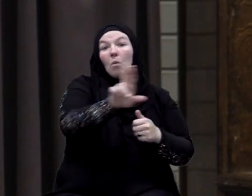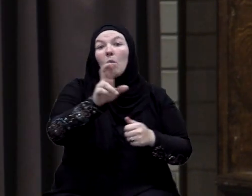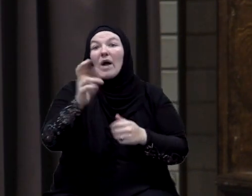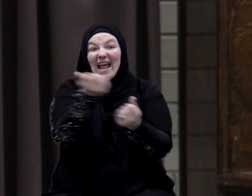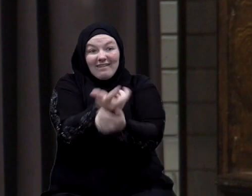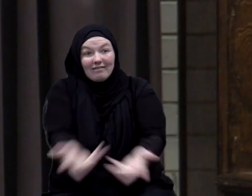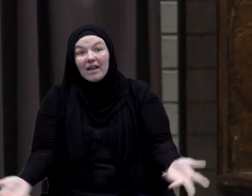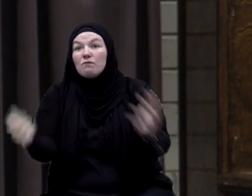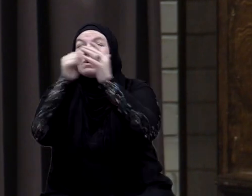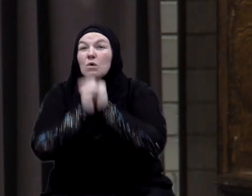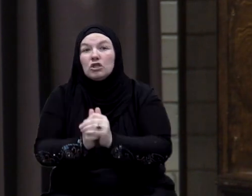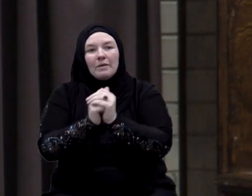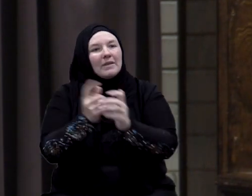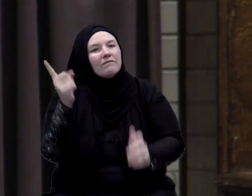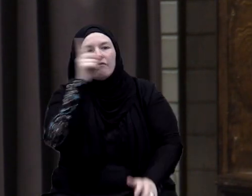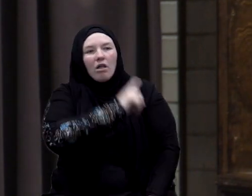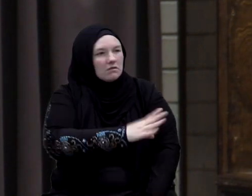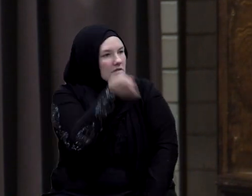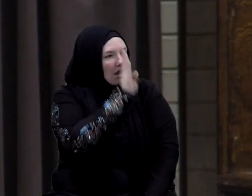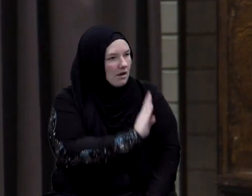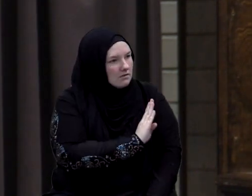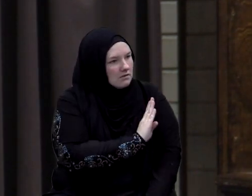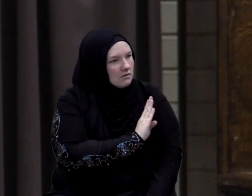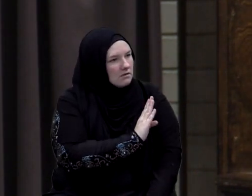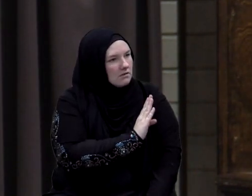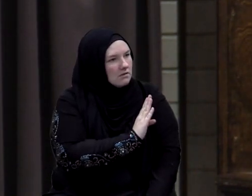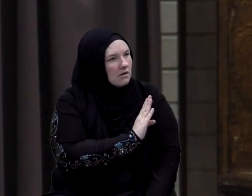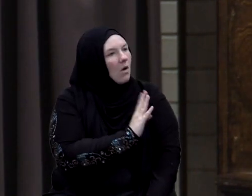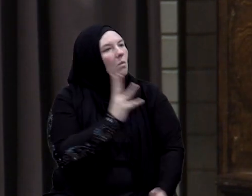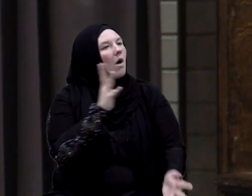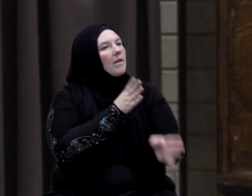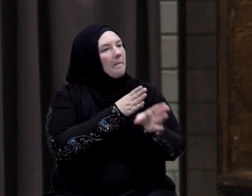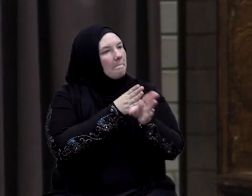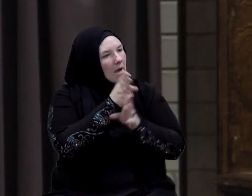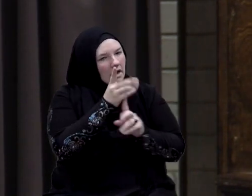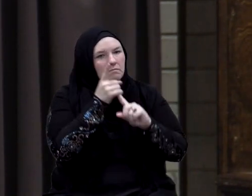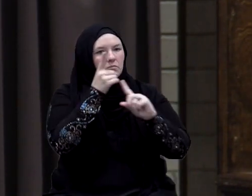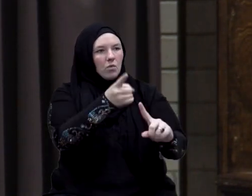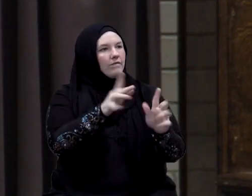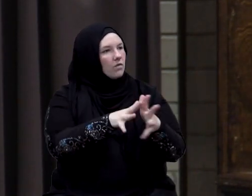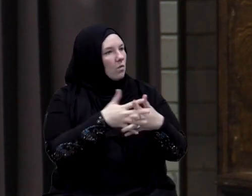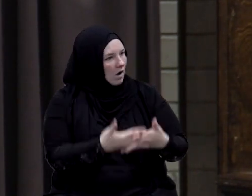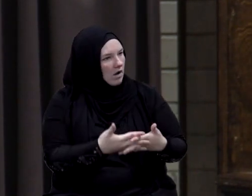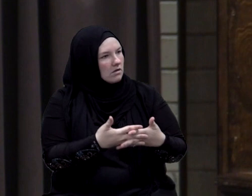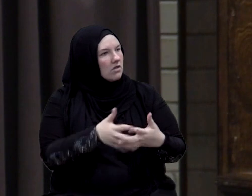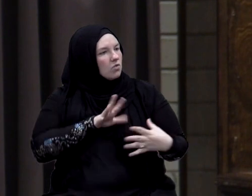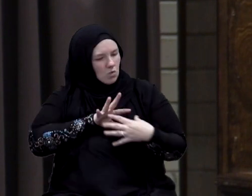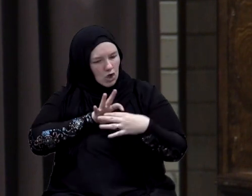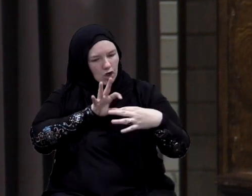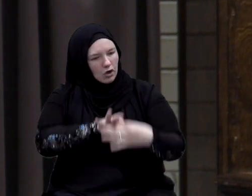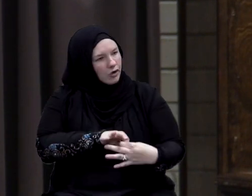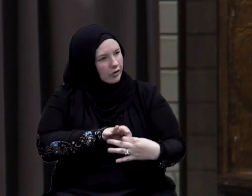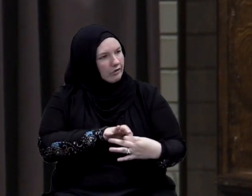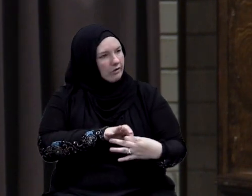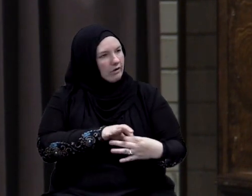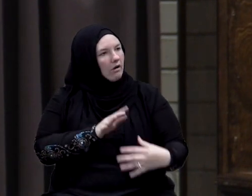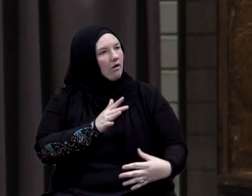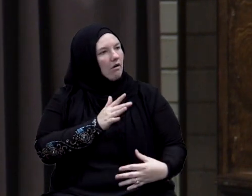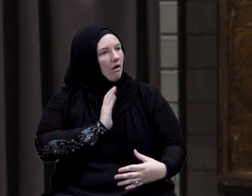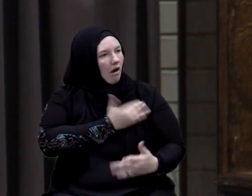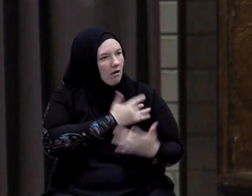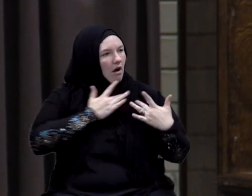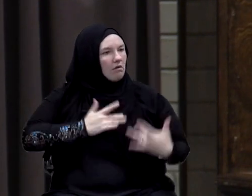gods. So one of the primary objectives of the Quran is to hook our heart to